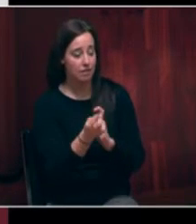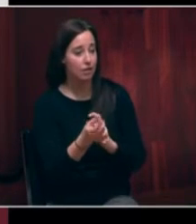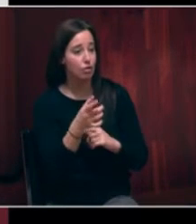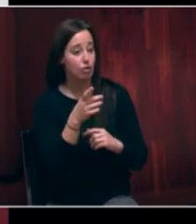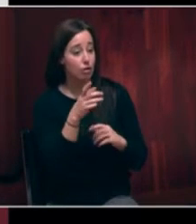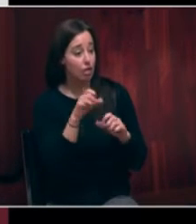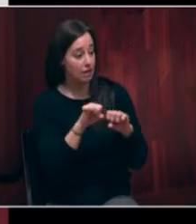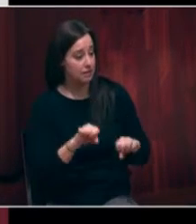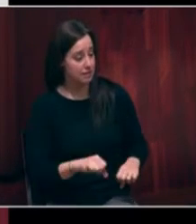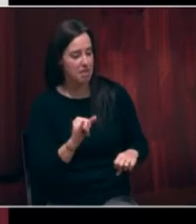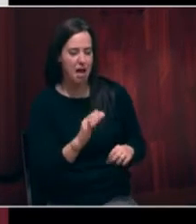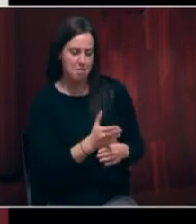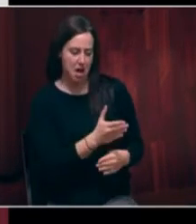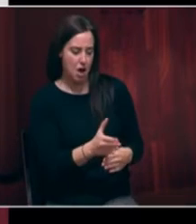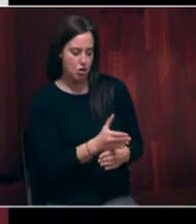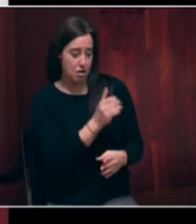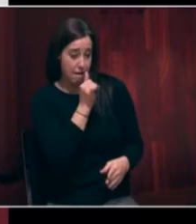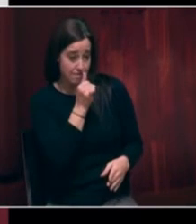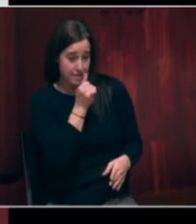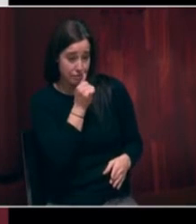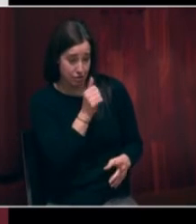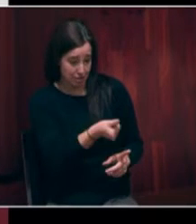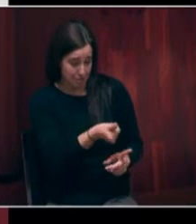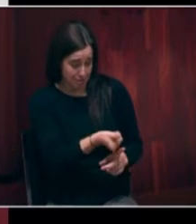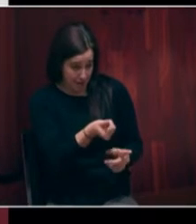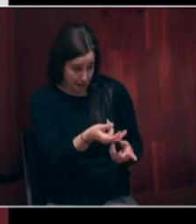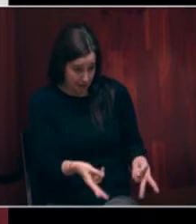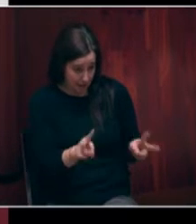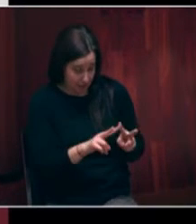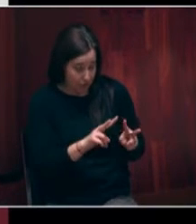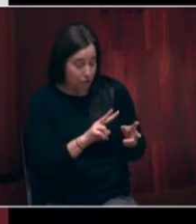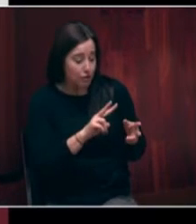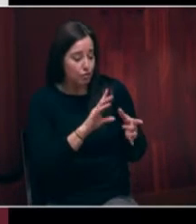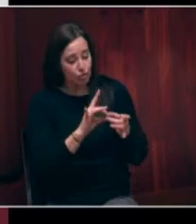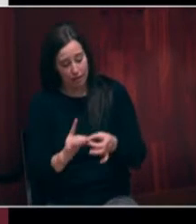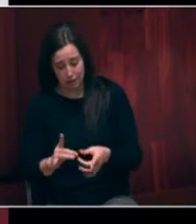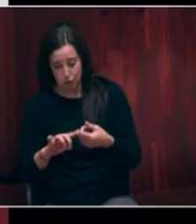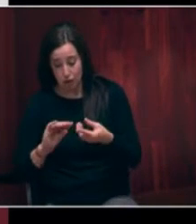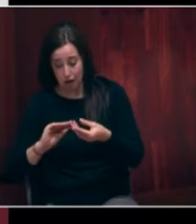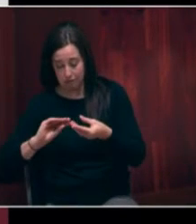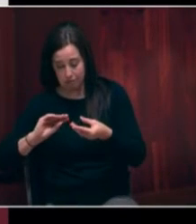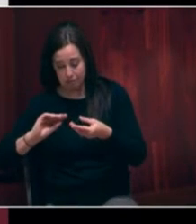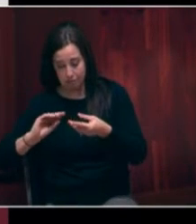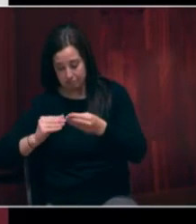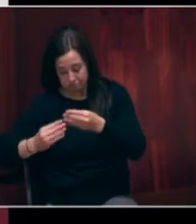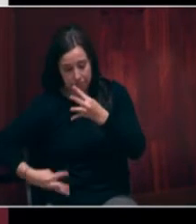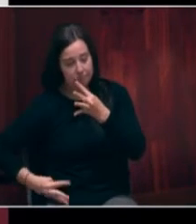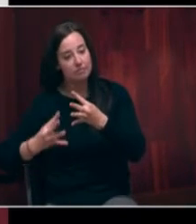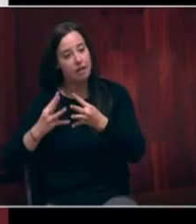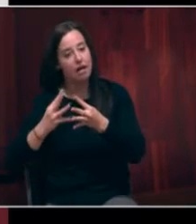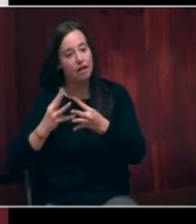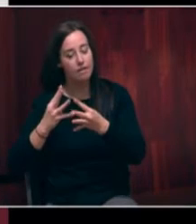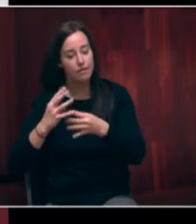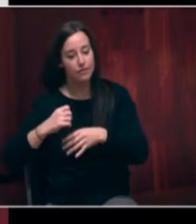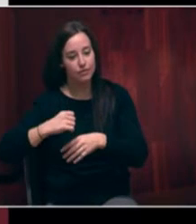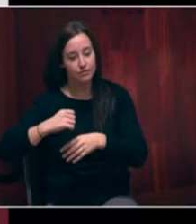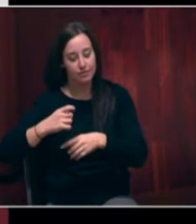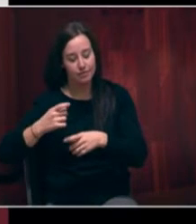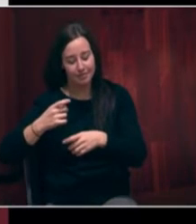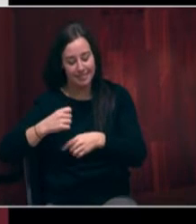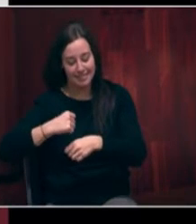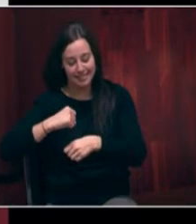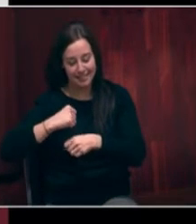that moderate confidentiality impact value equates to a number of security controls that can be applied to a system to protect it. So